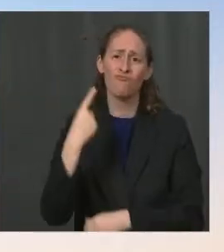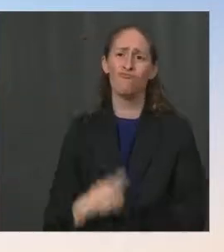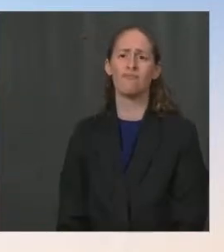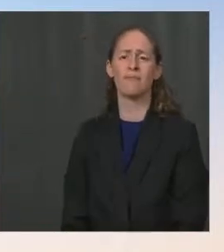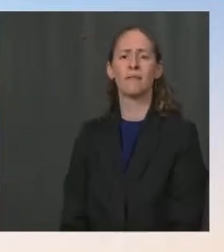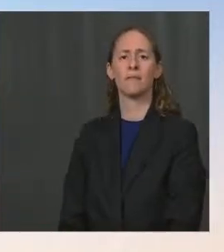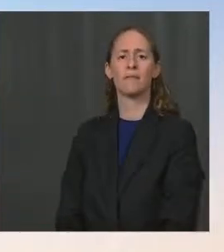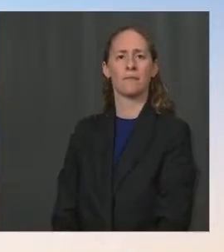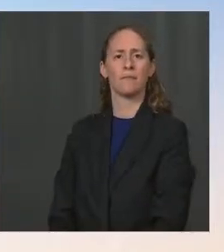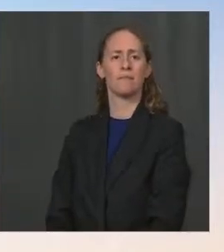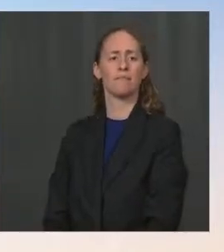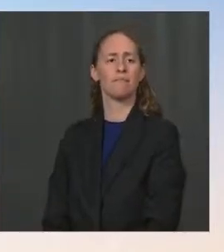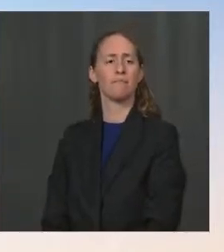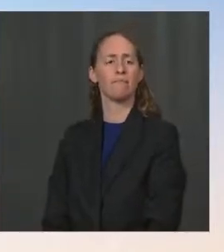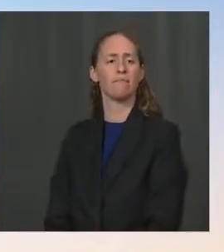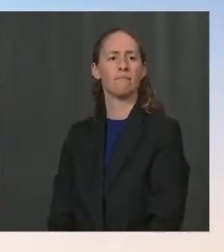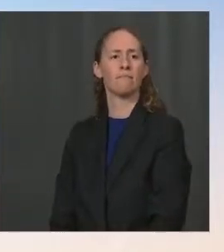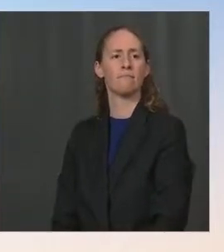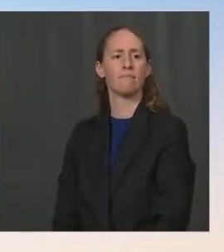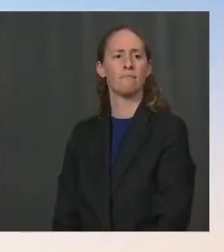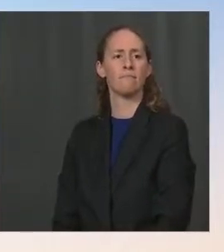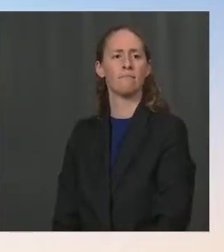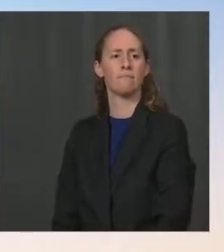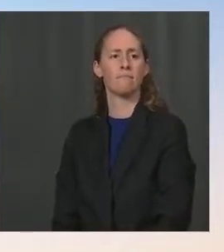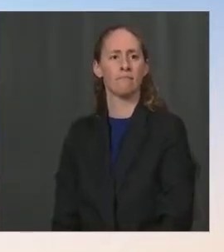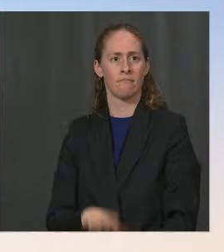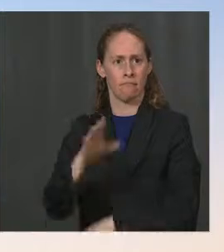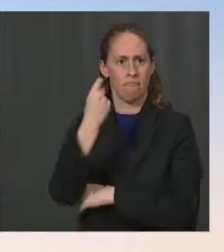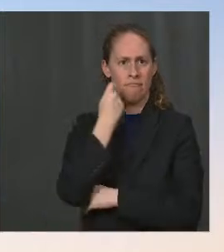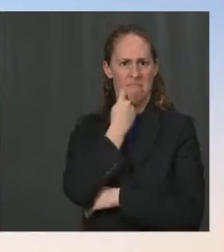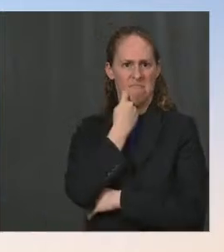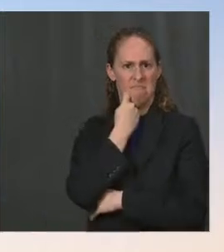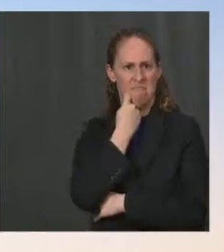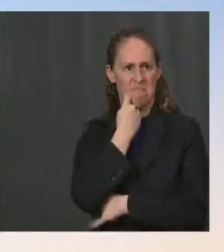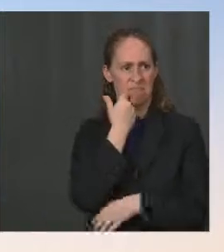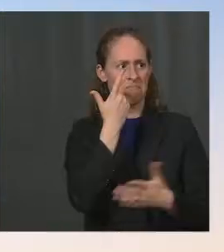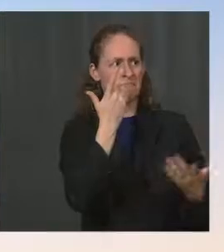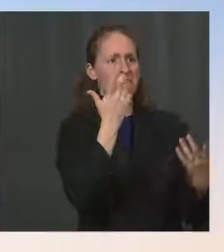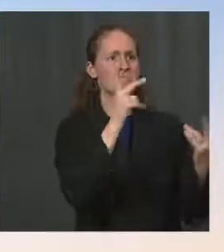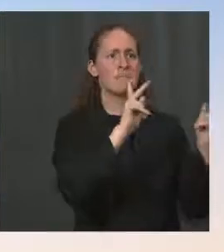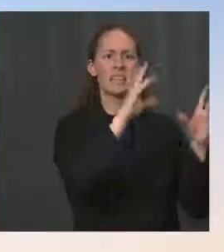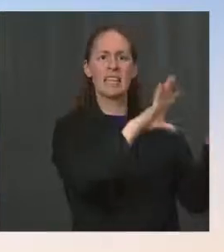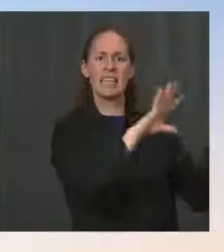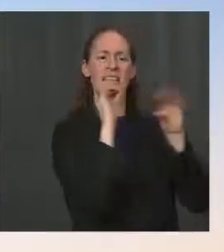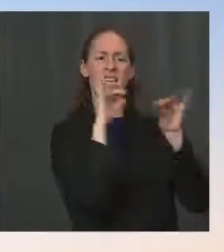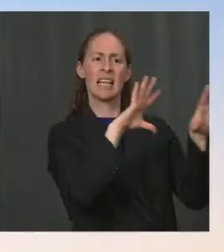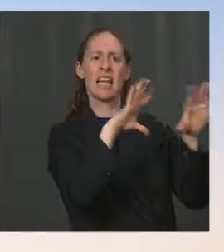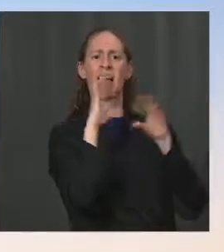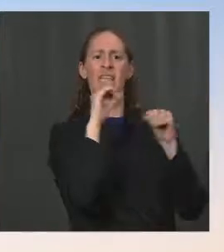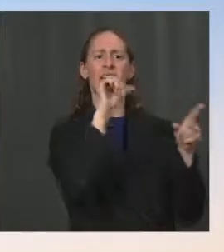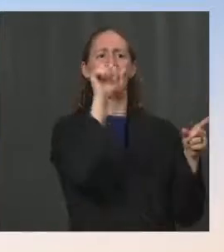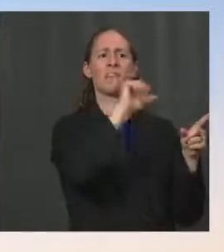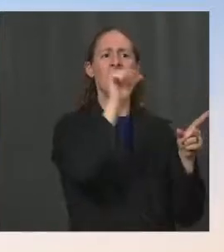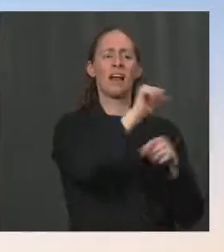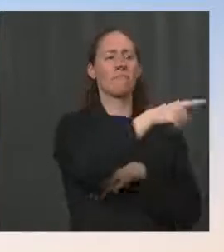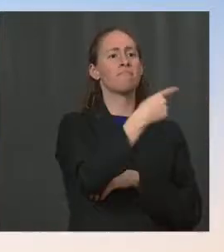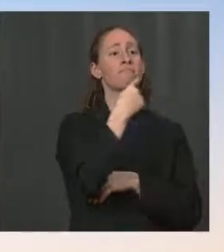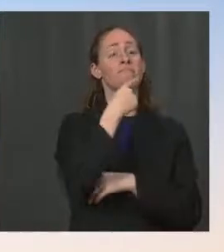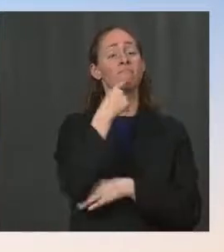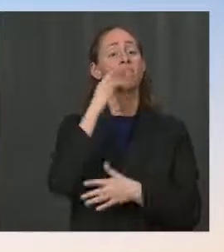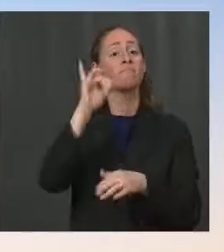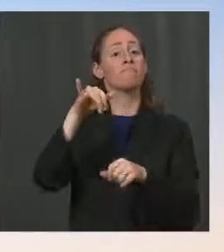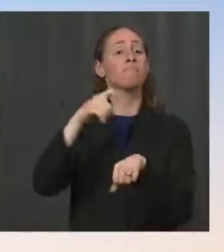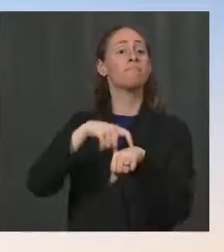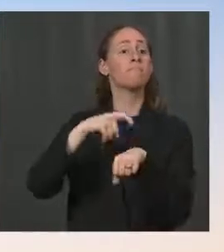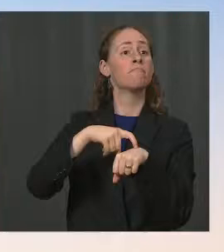U.S. troops left Afghanistan. I understand you have continued to say the mission will continue to bring people home through